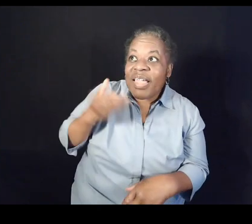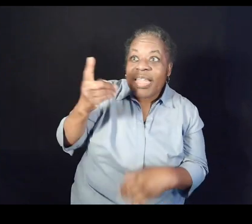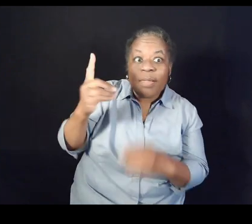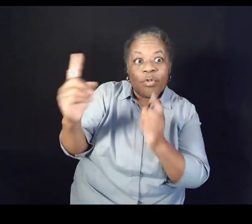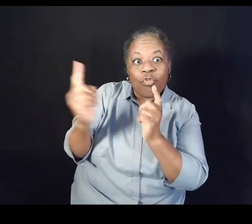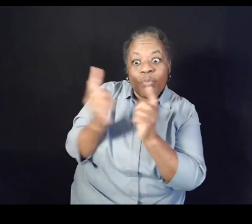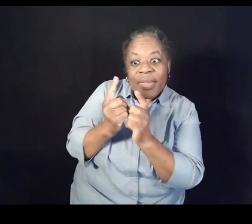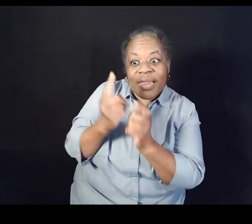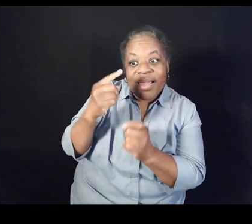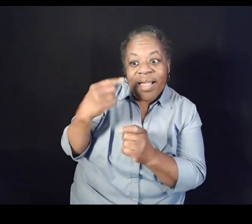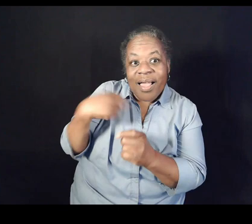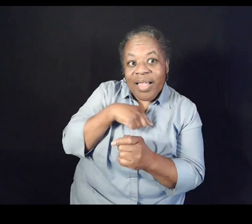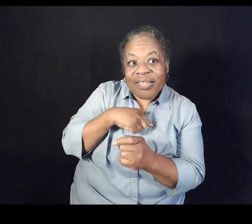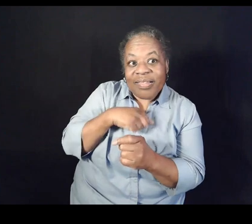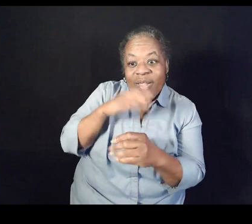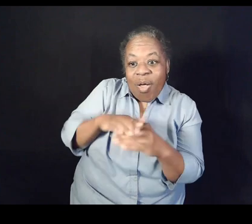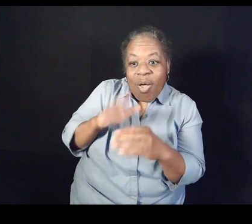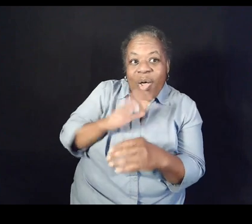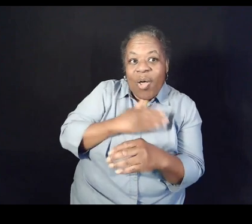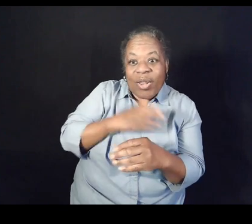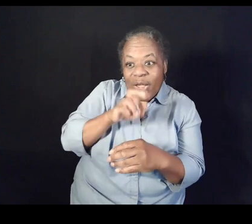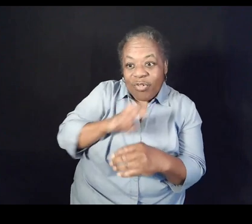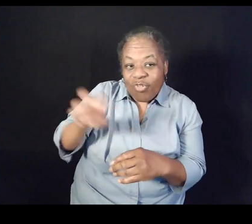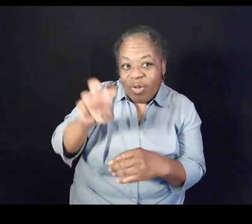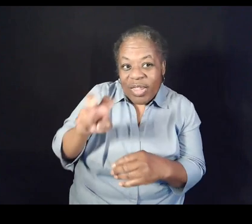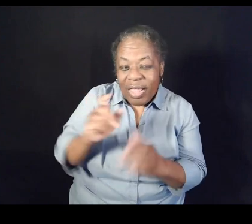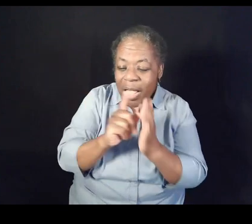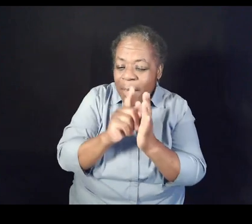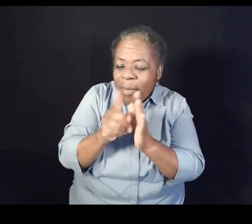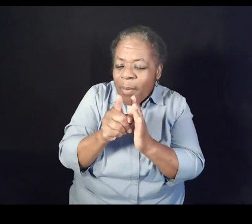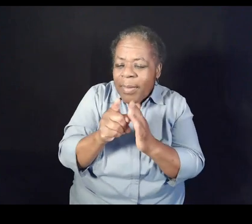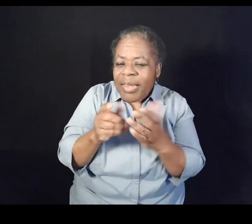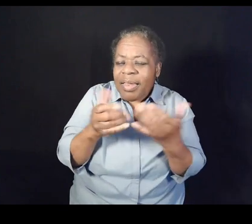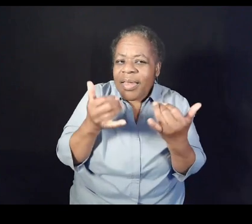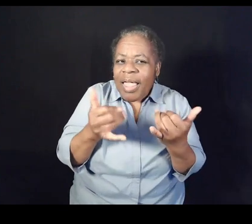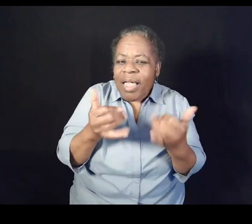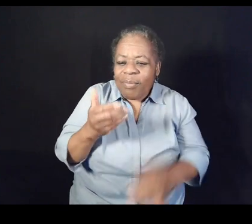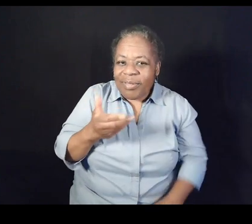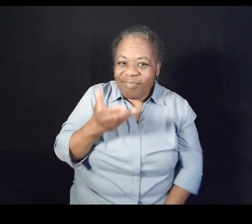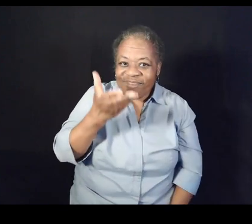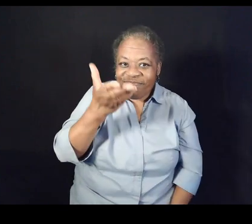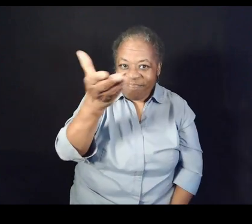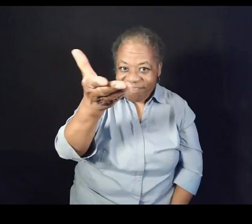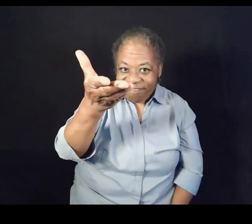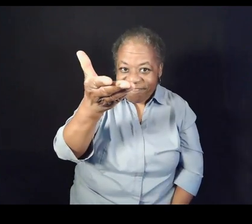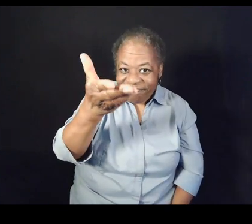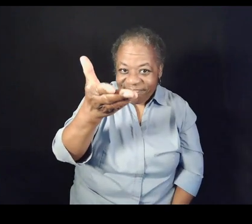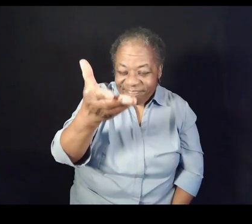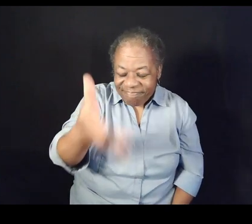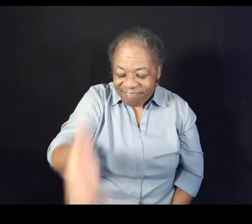there. Take a moment to do that, and then I'll pray.